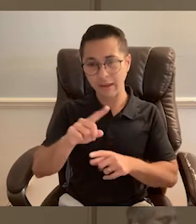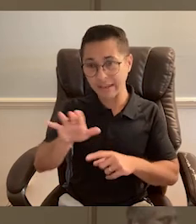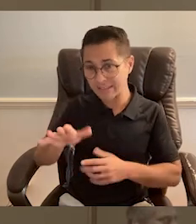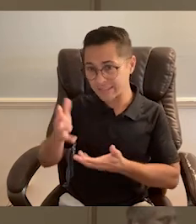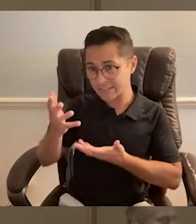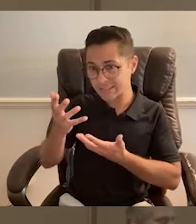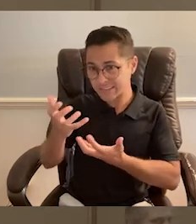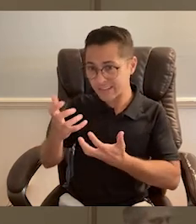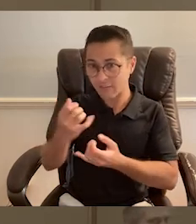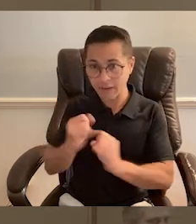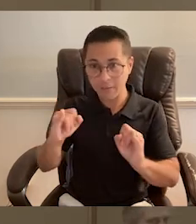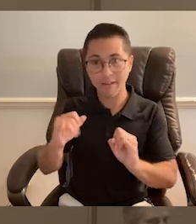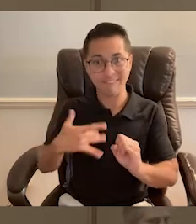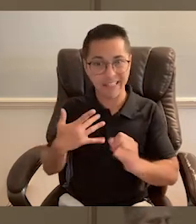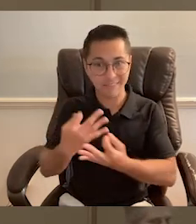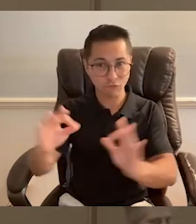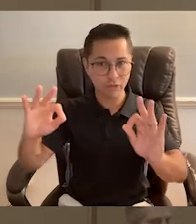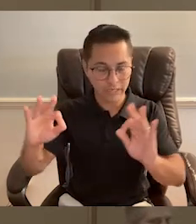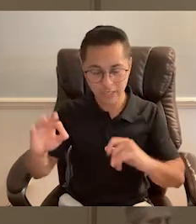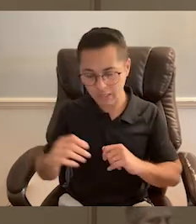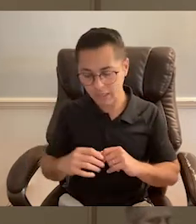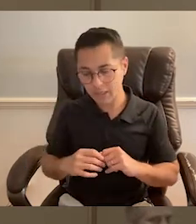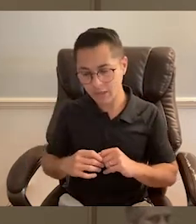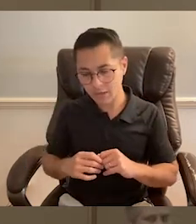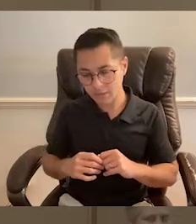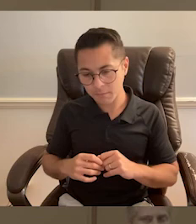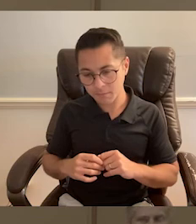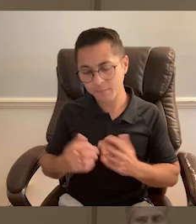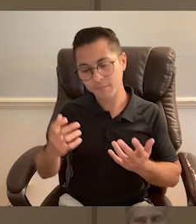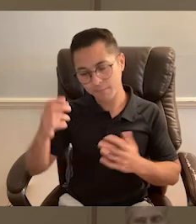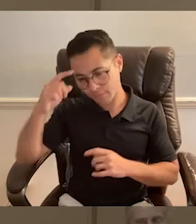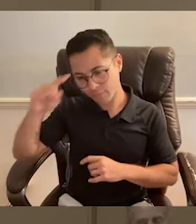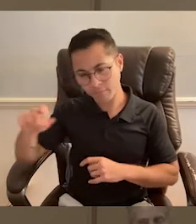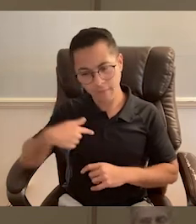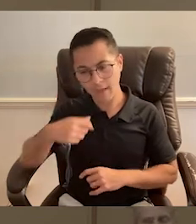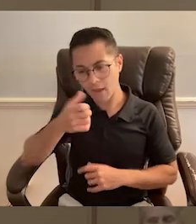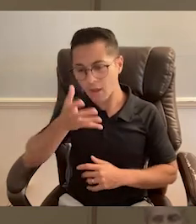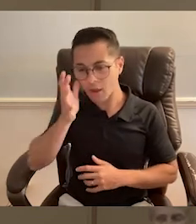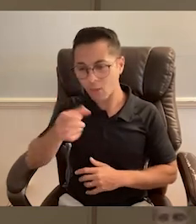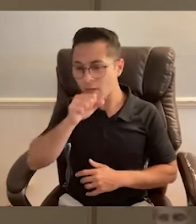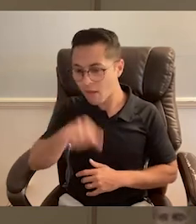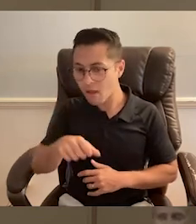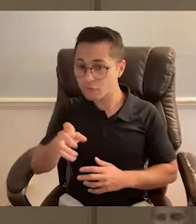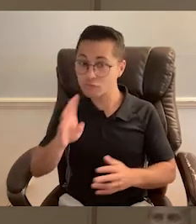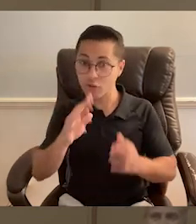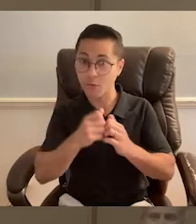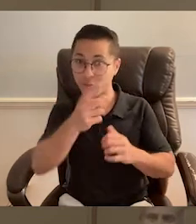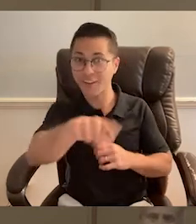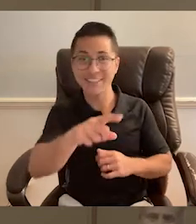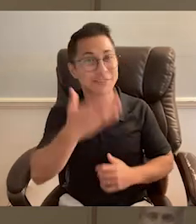brain, and then everything else happens automatically. Yeah, go ahead then. So my question is about the same